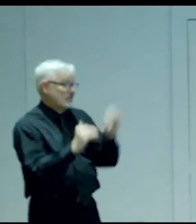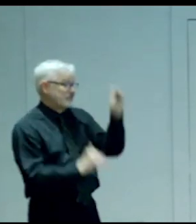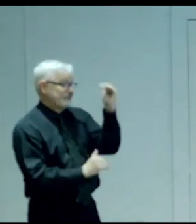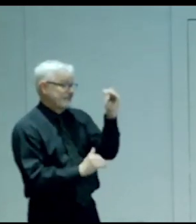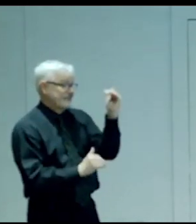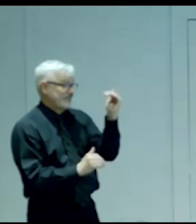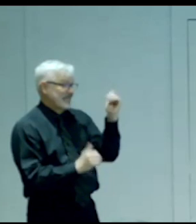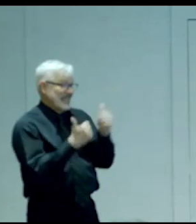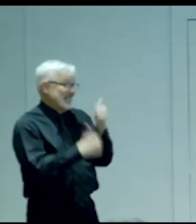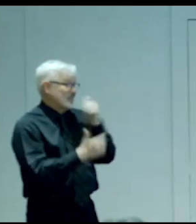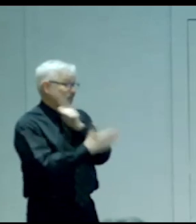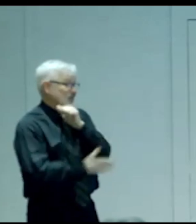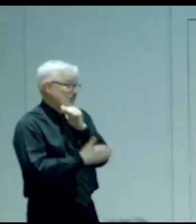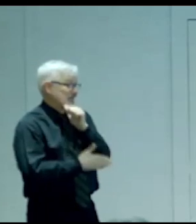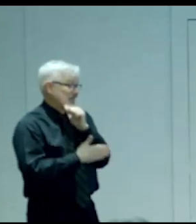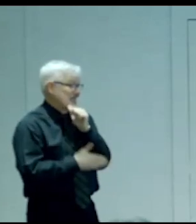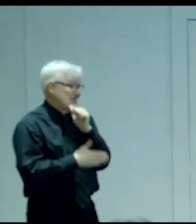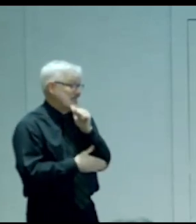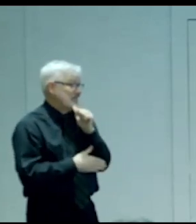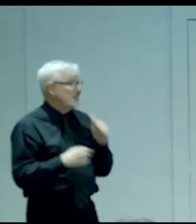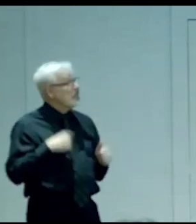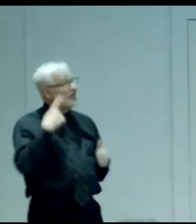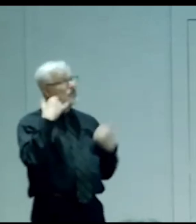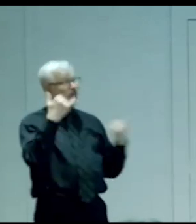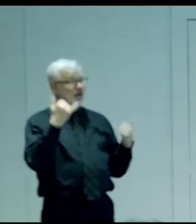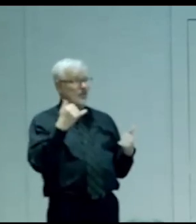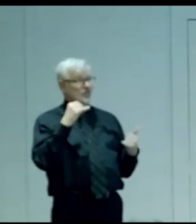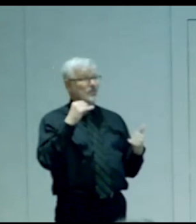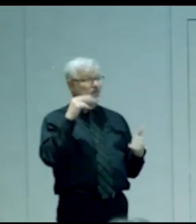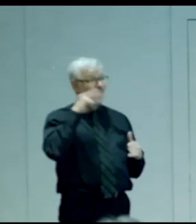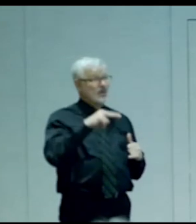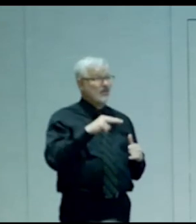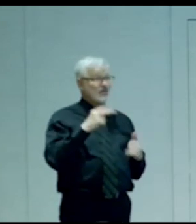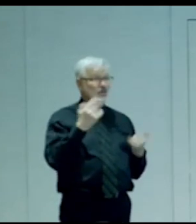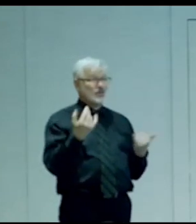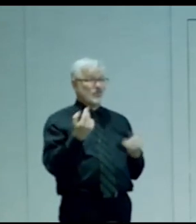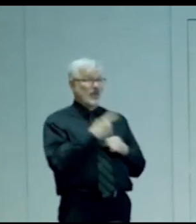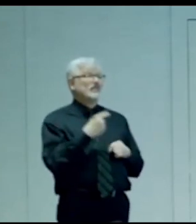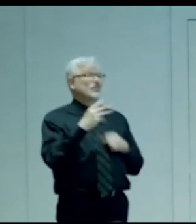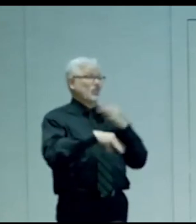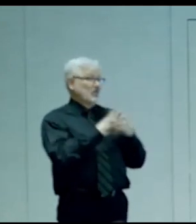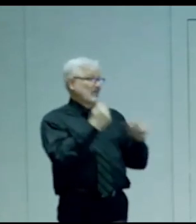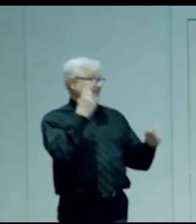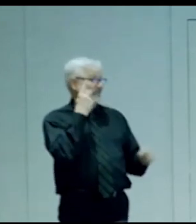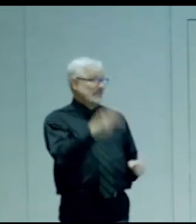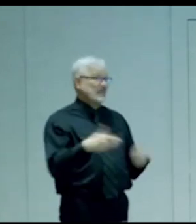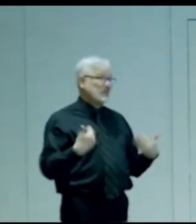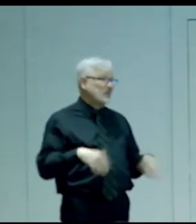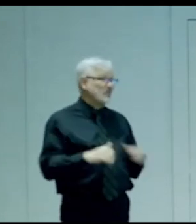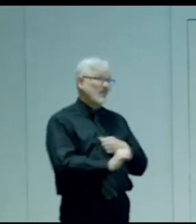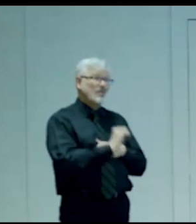that country. And I think in today's world right now, the two combine to show that the real threat